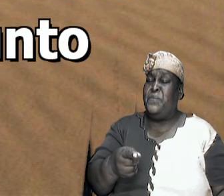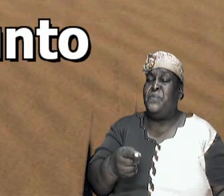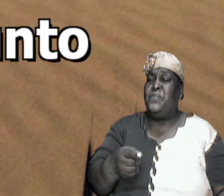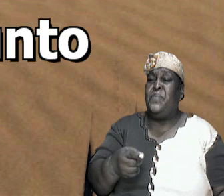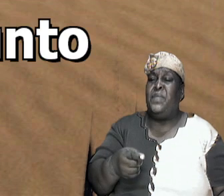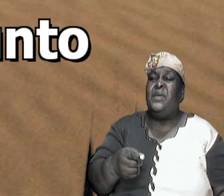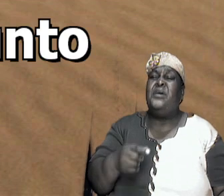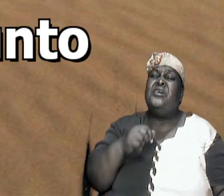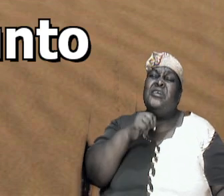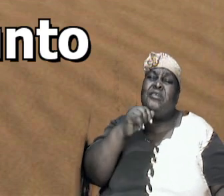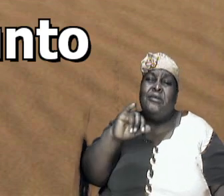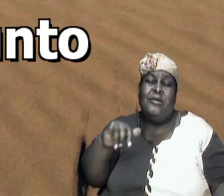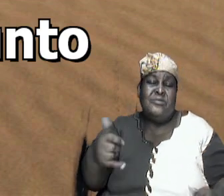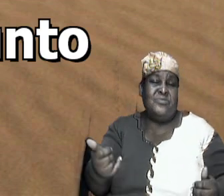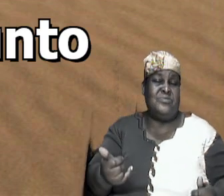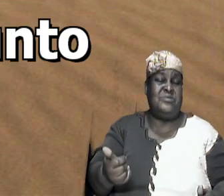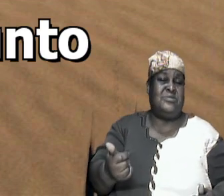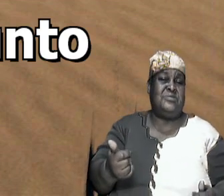know,